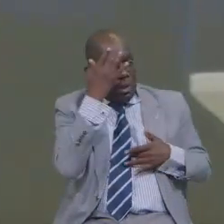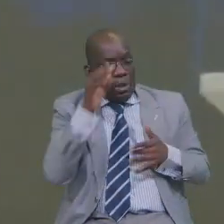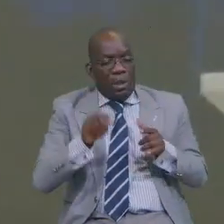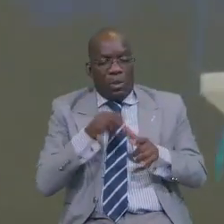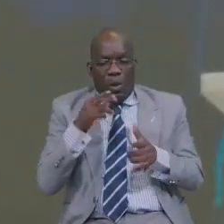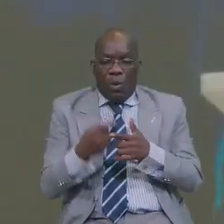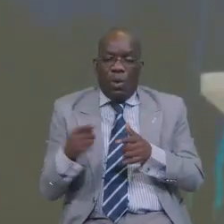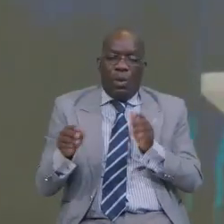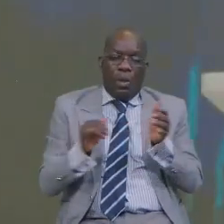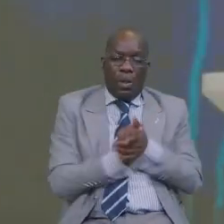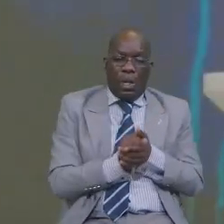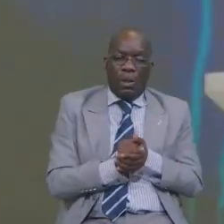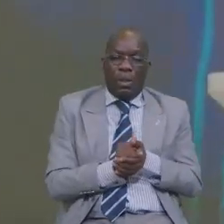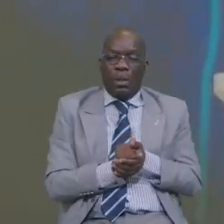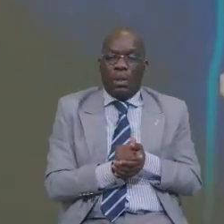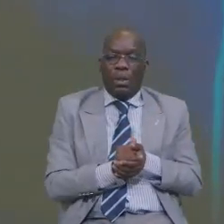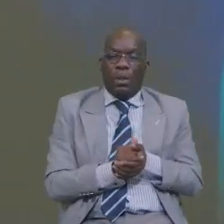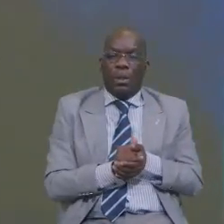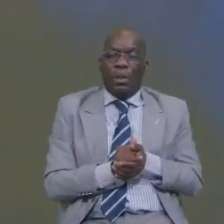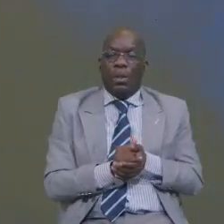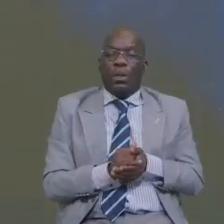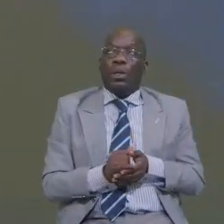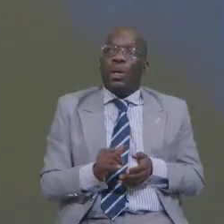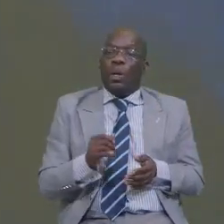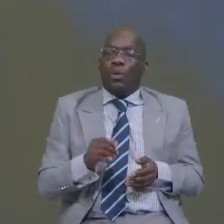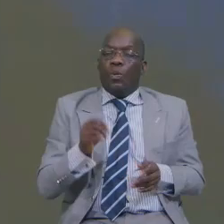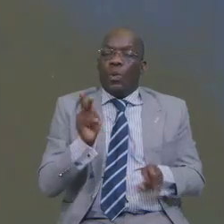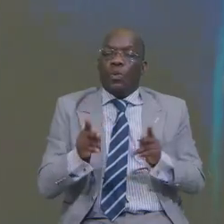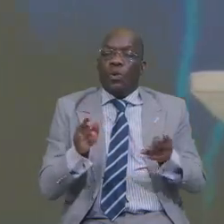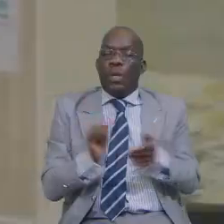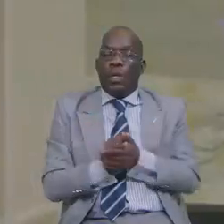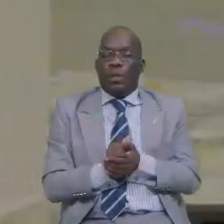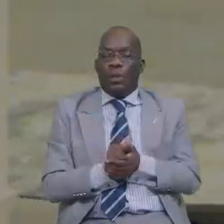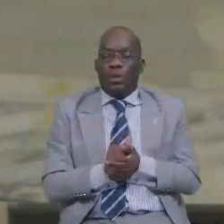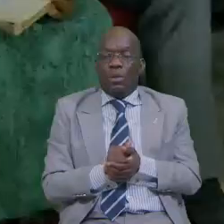Again, even those who believe in healing,